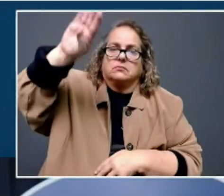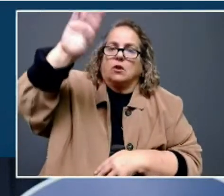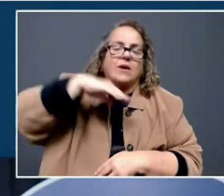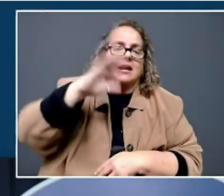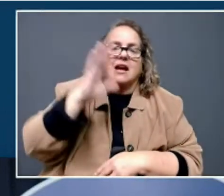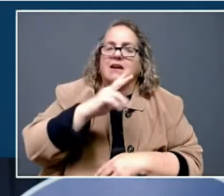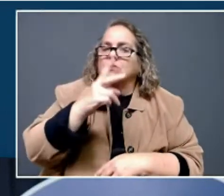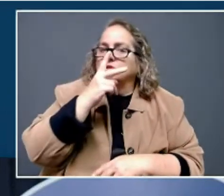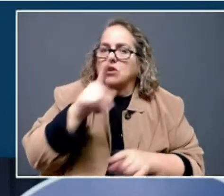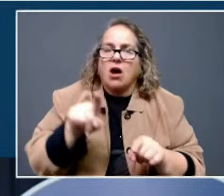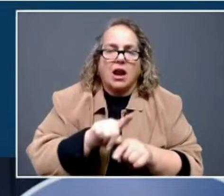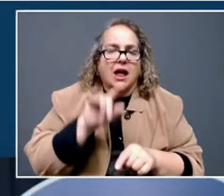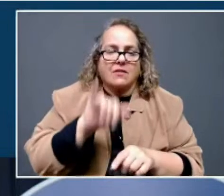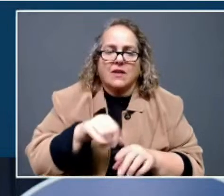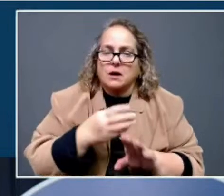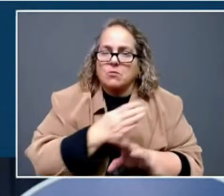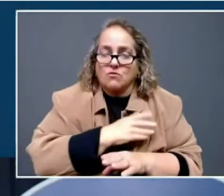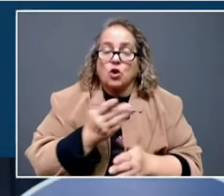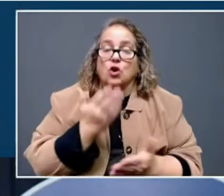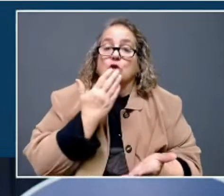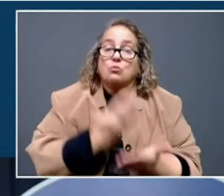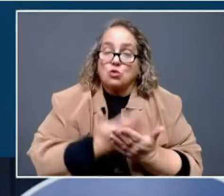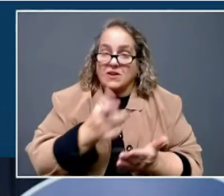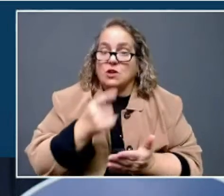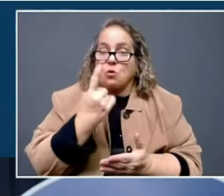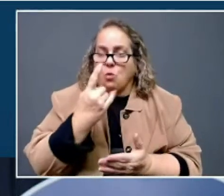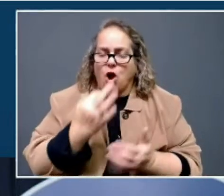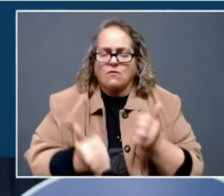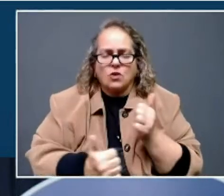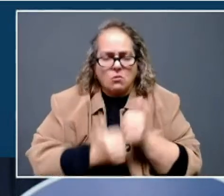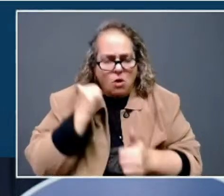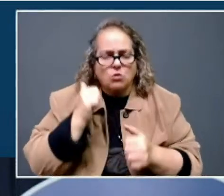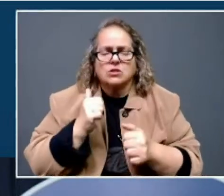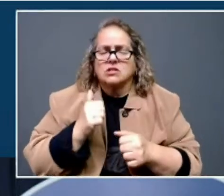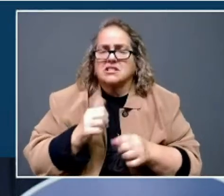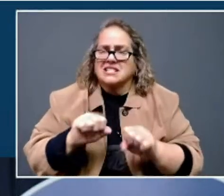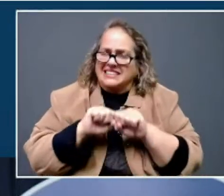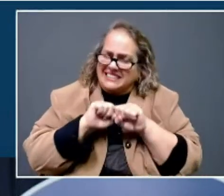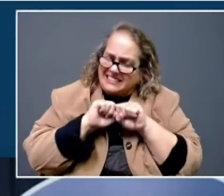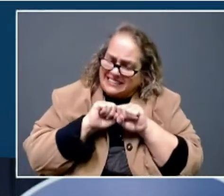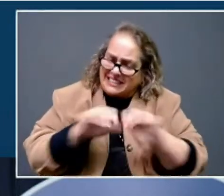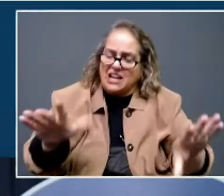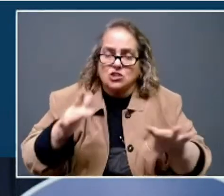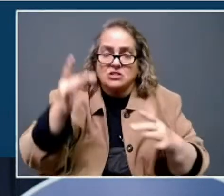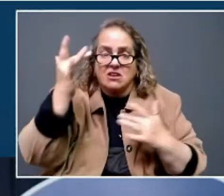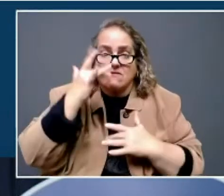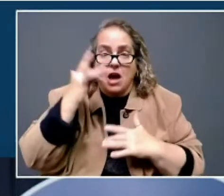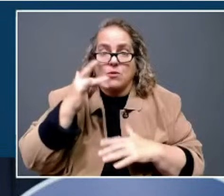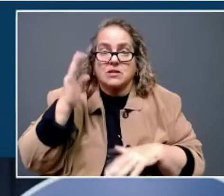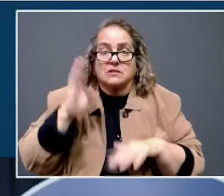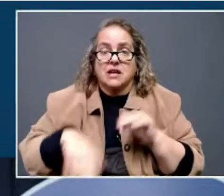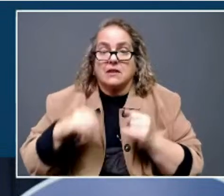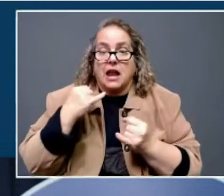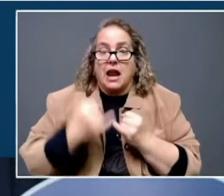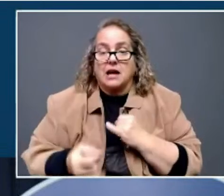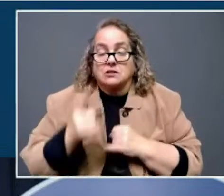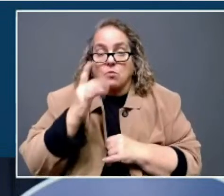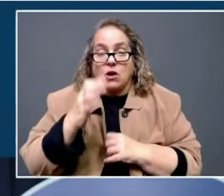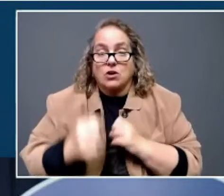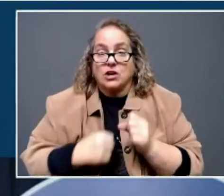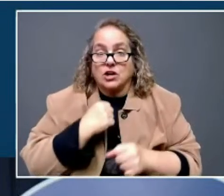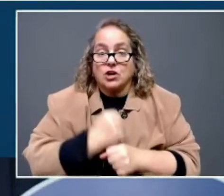before, proving that this is one of the most contagious viruses in the last 100 years. There's nothing other than maybe